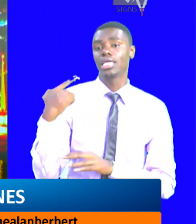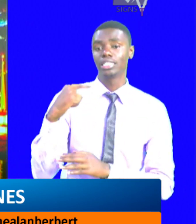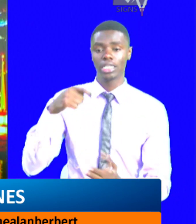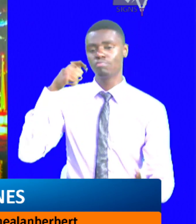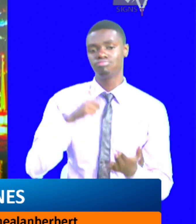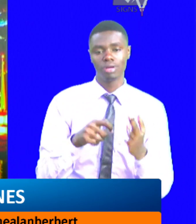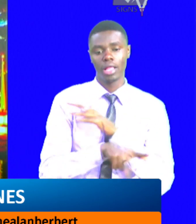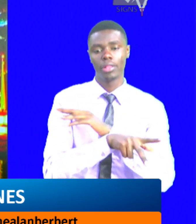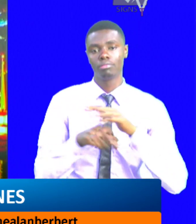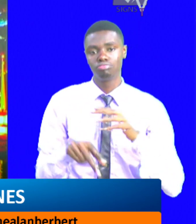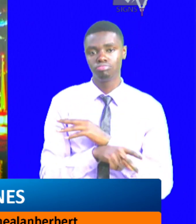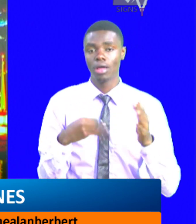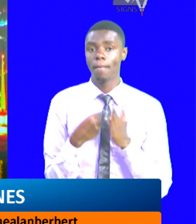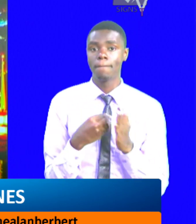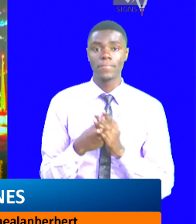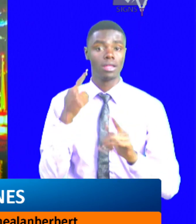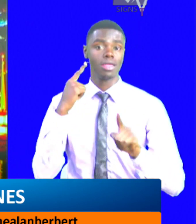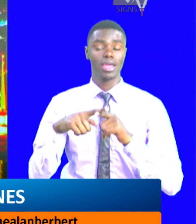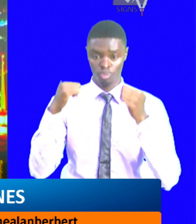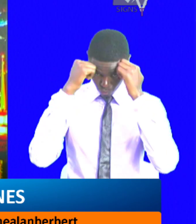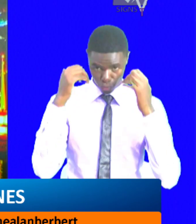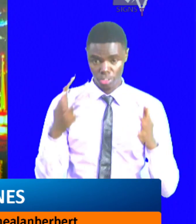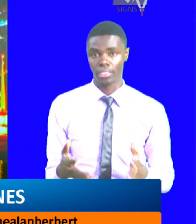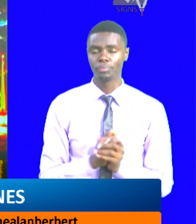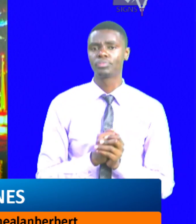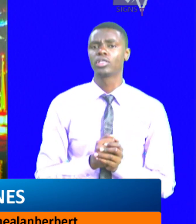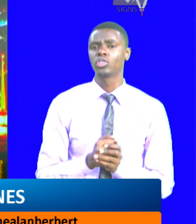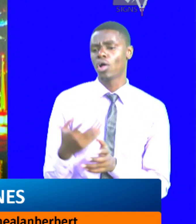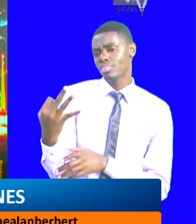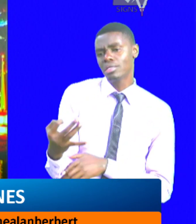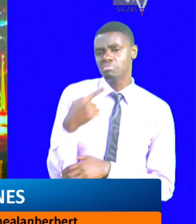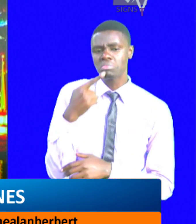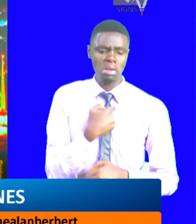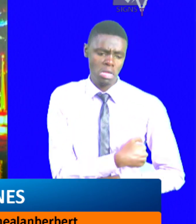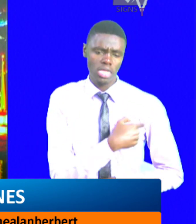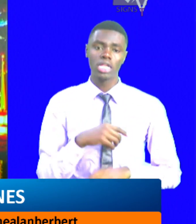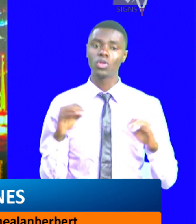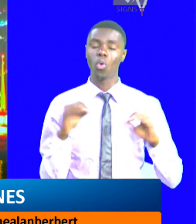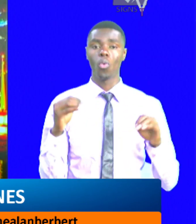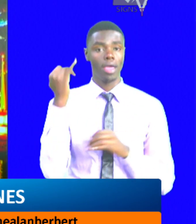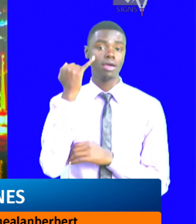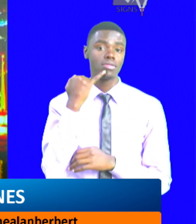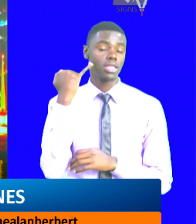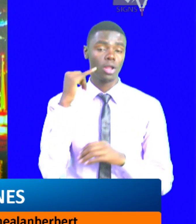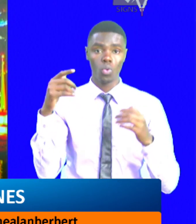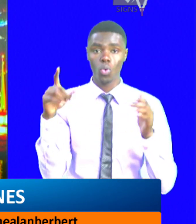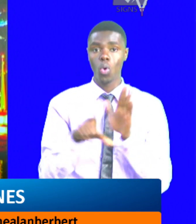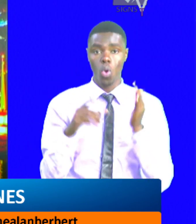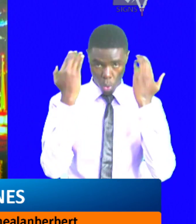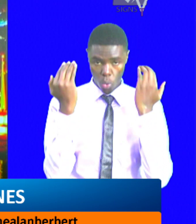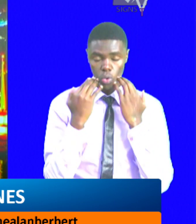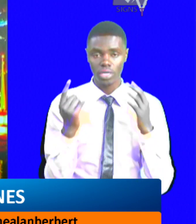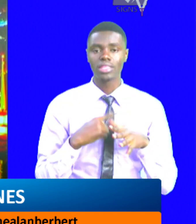to steal money meant for student studies. Now the three pleaded not guilty at the Nakuru Law Courts and were released on